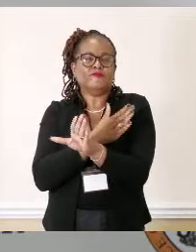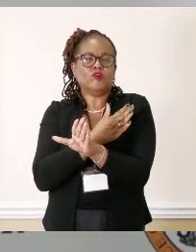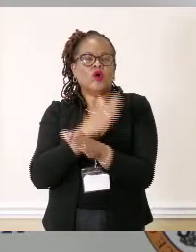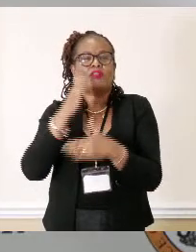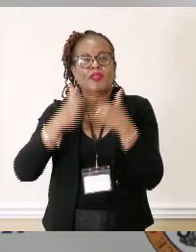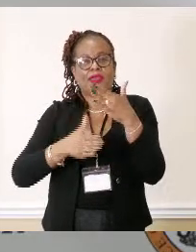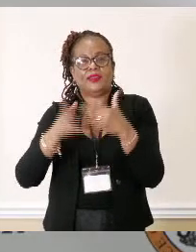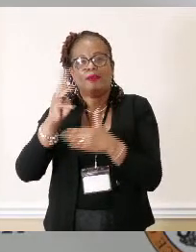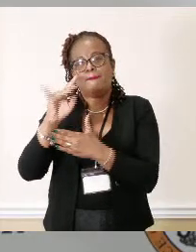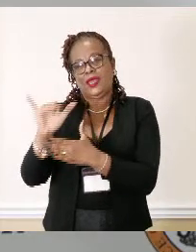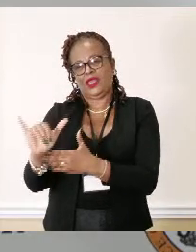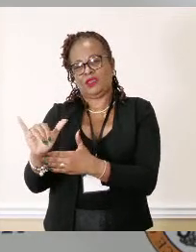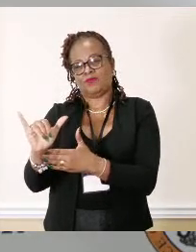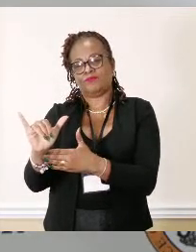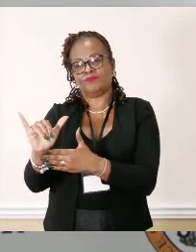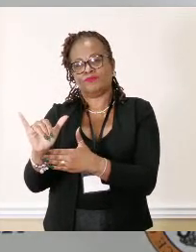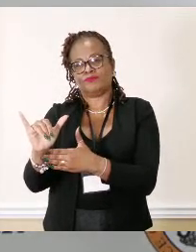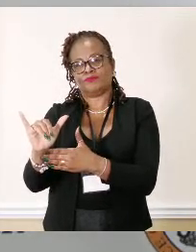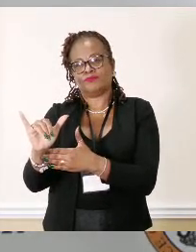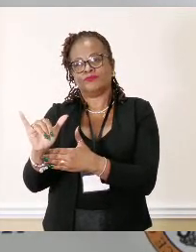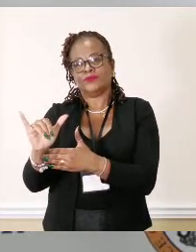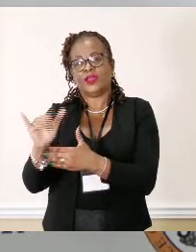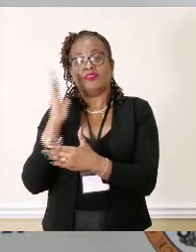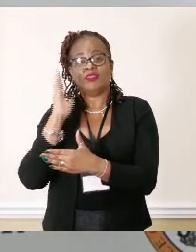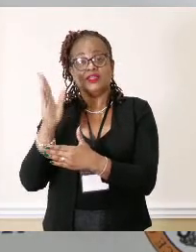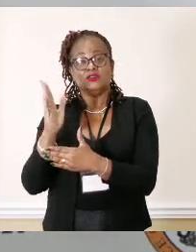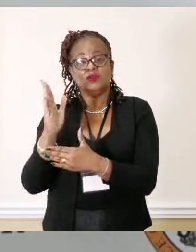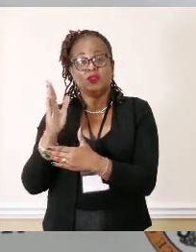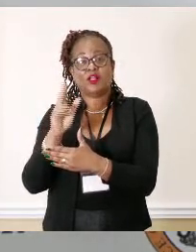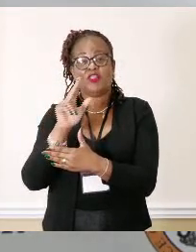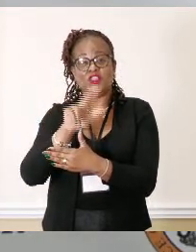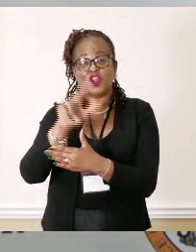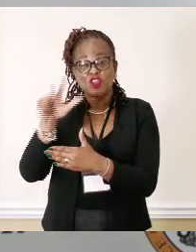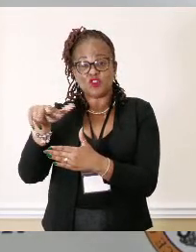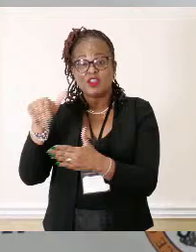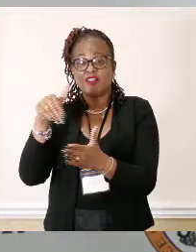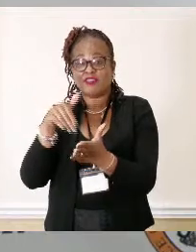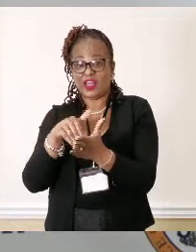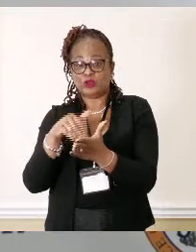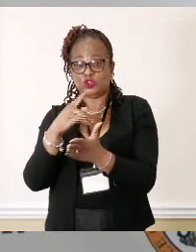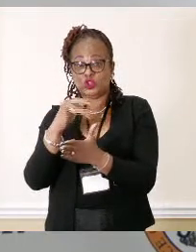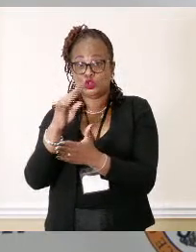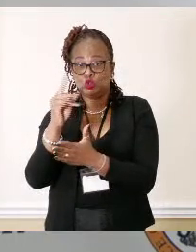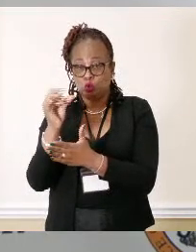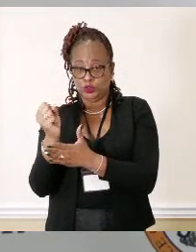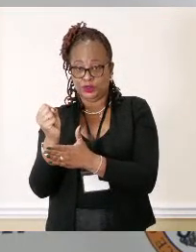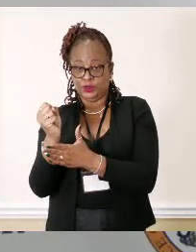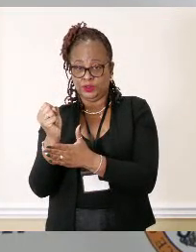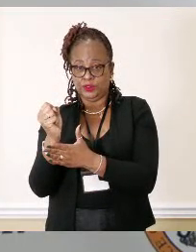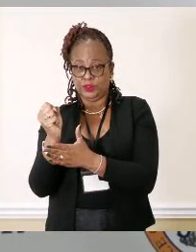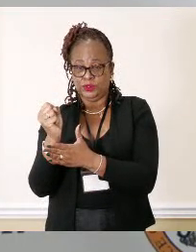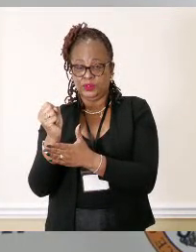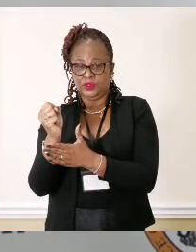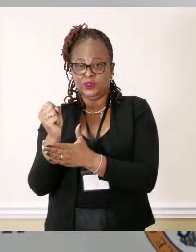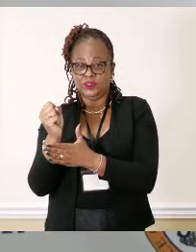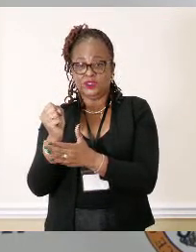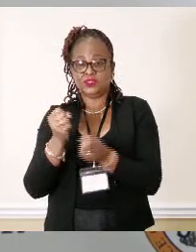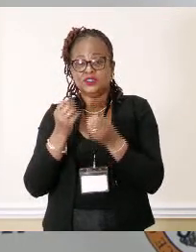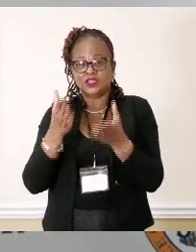May. This tranche will consist of 33,000 doses. This leaves a